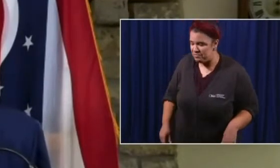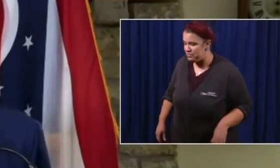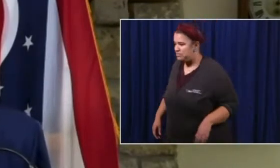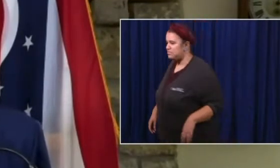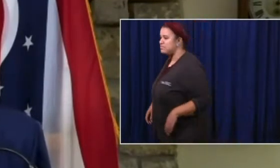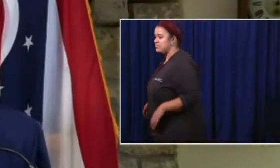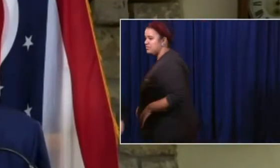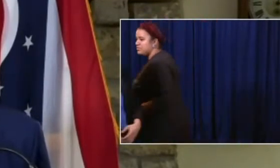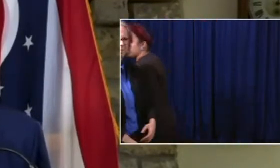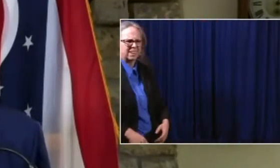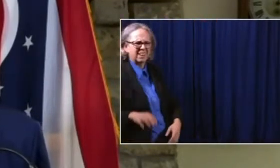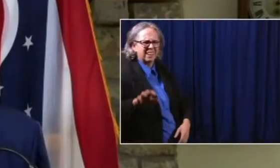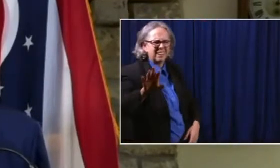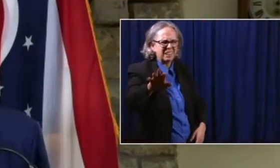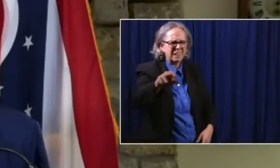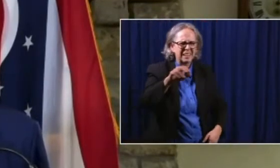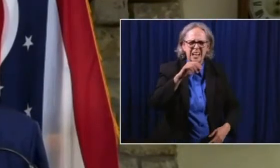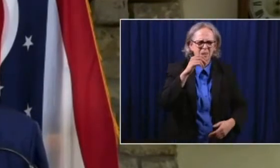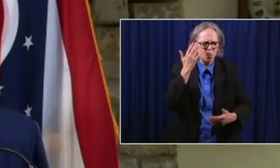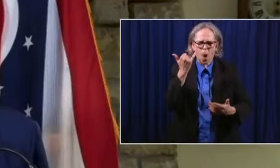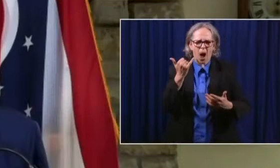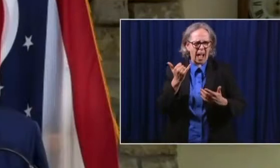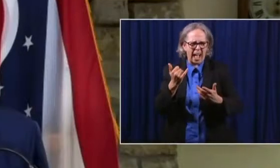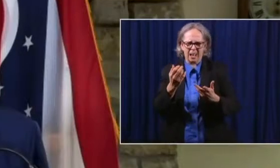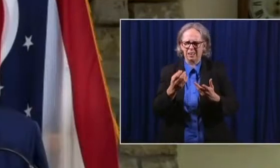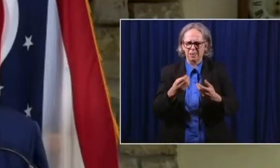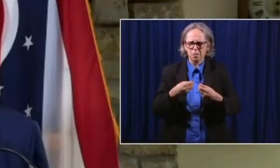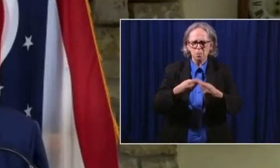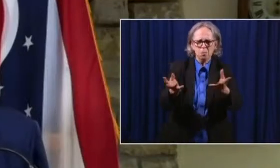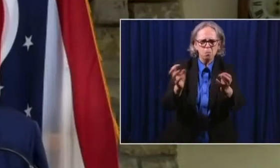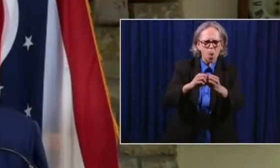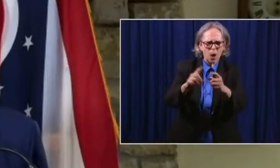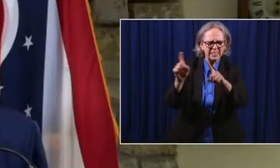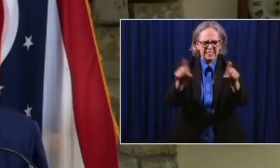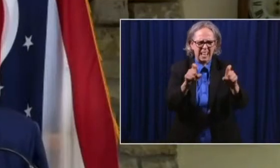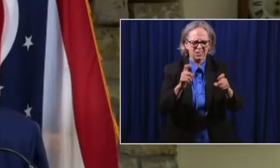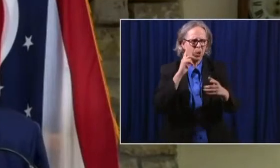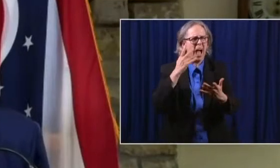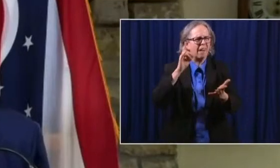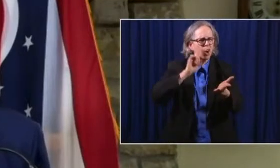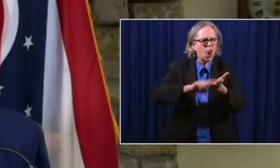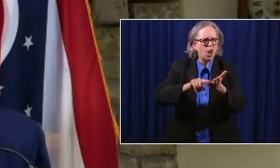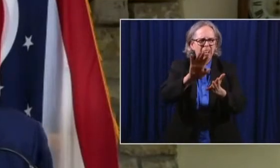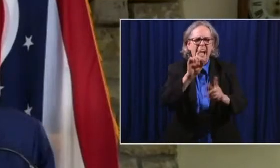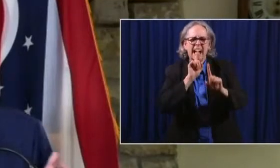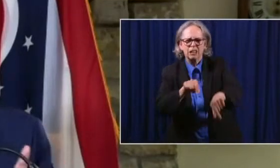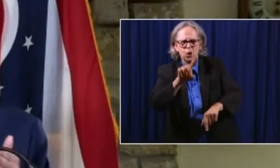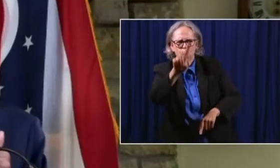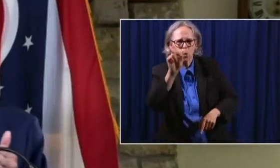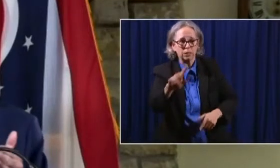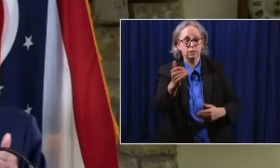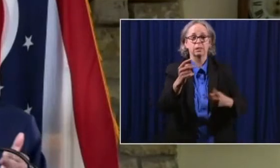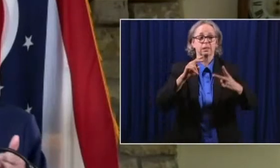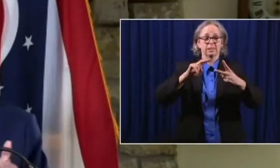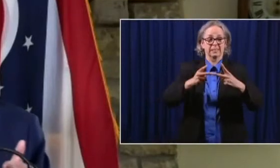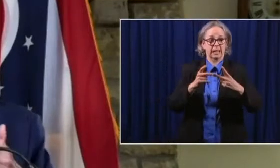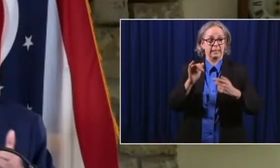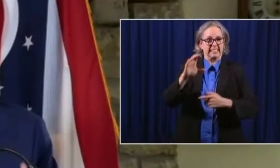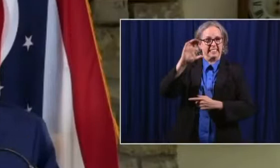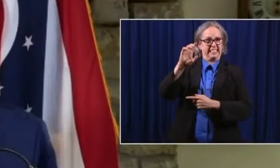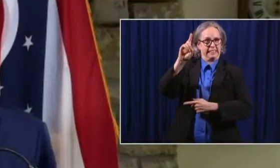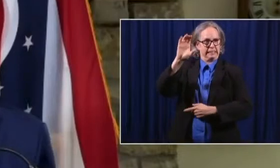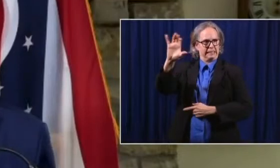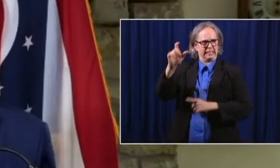if we can find an answer to that. As far as the CDC, my understanding is they're continuing to clarify that